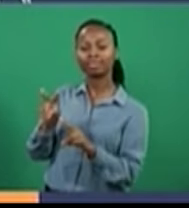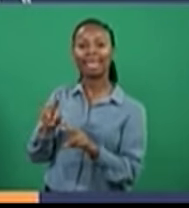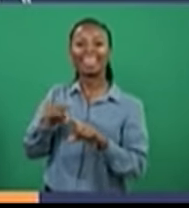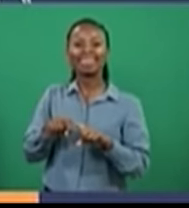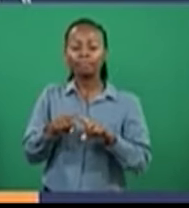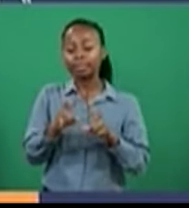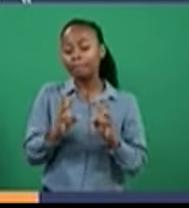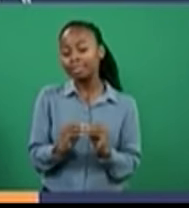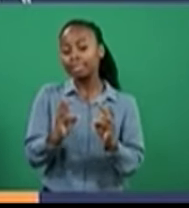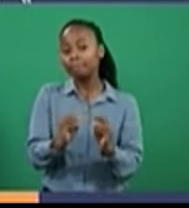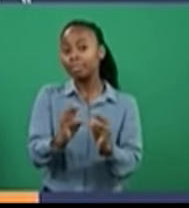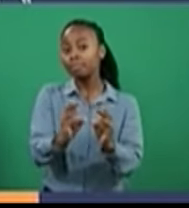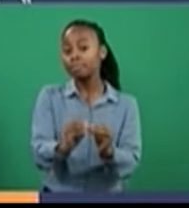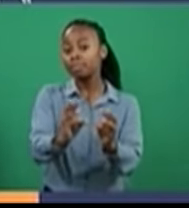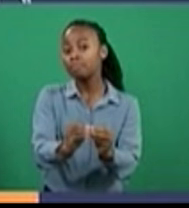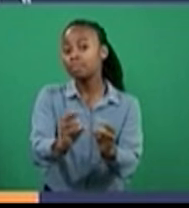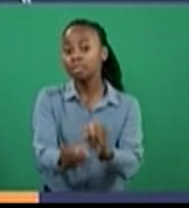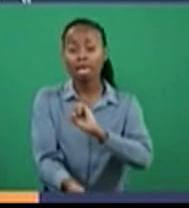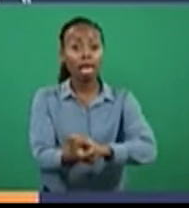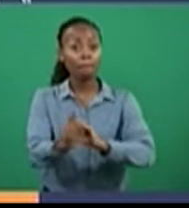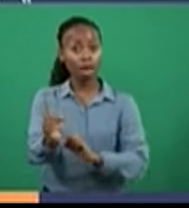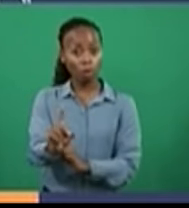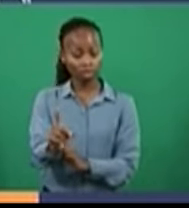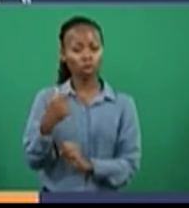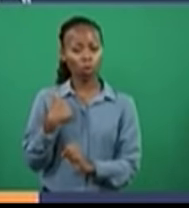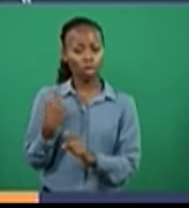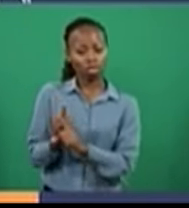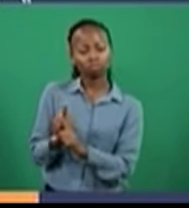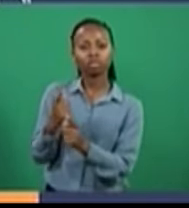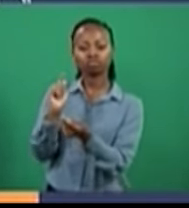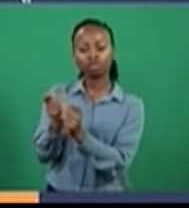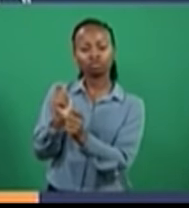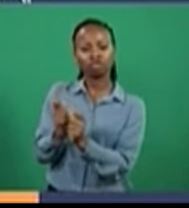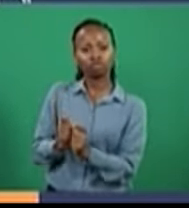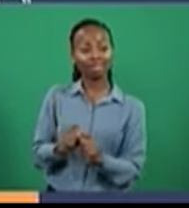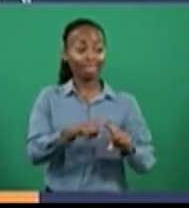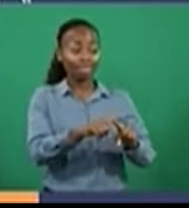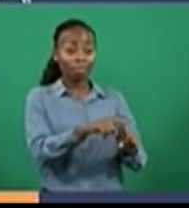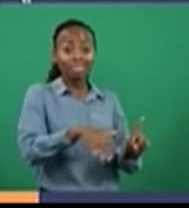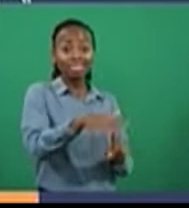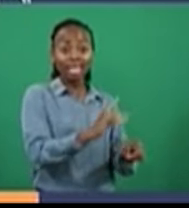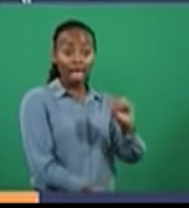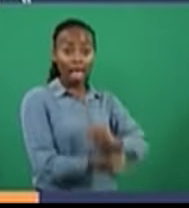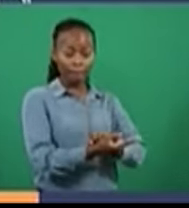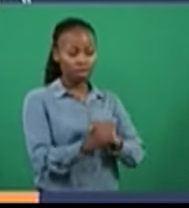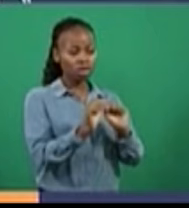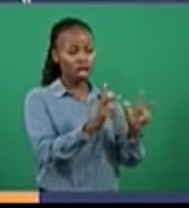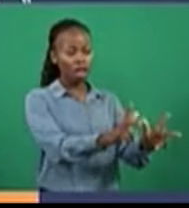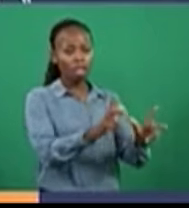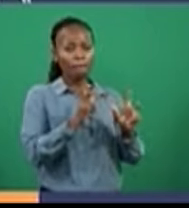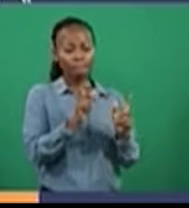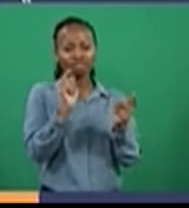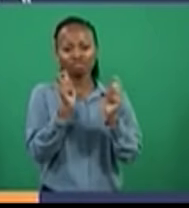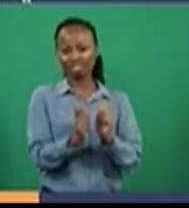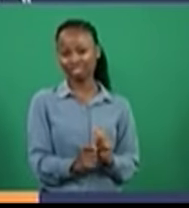in response to new data. The committee decisions will continue to be data dependent and sensitive to